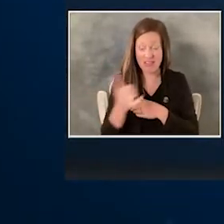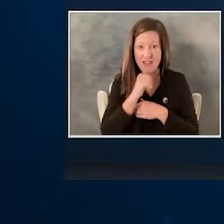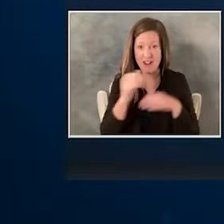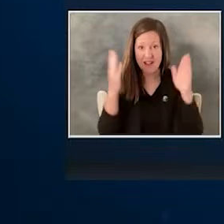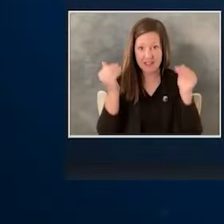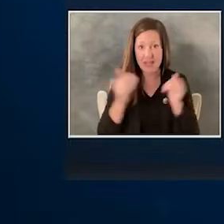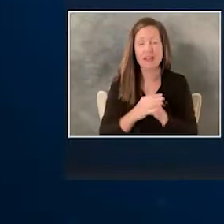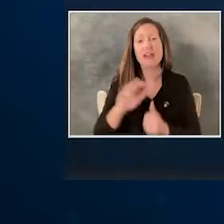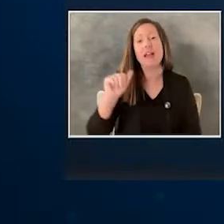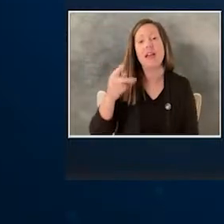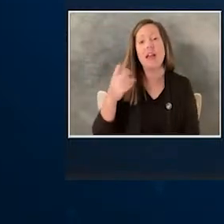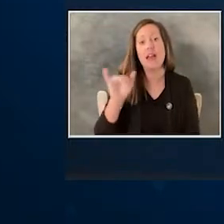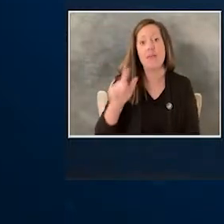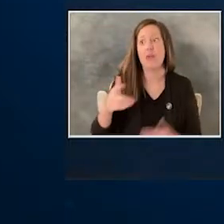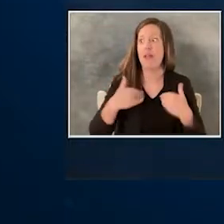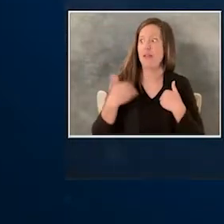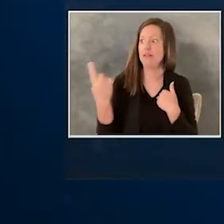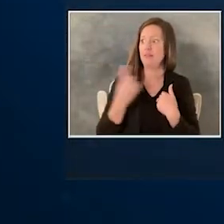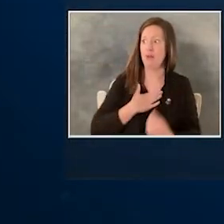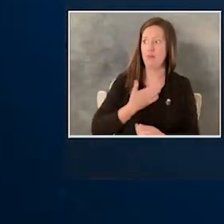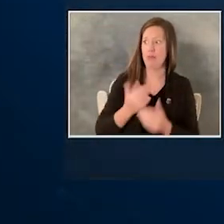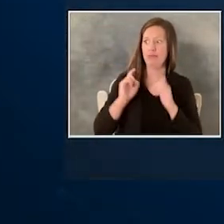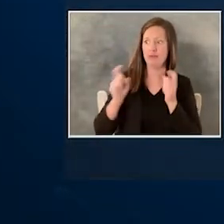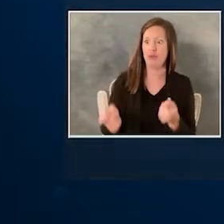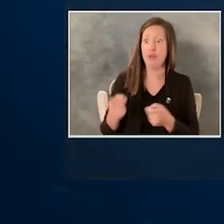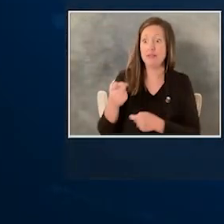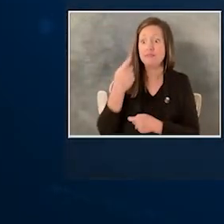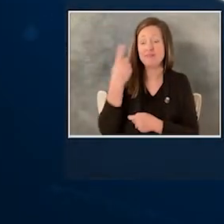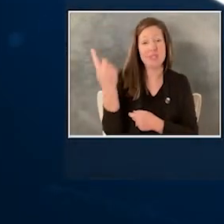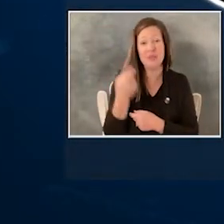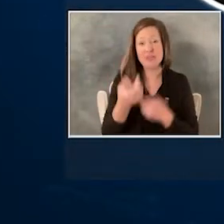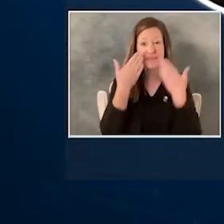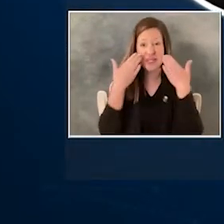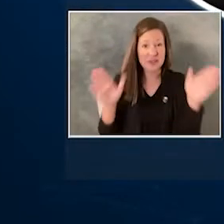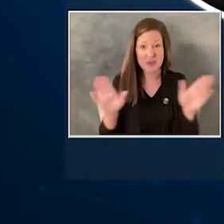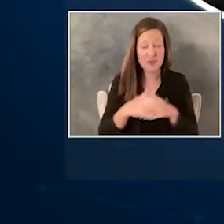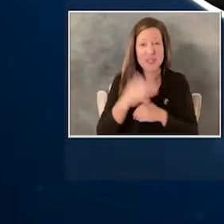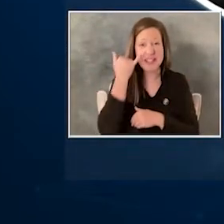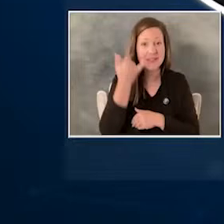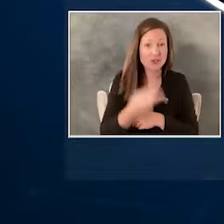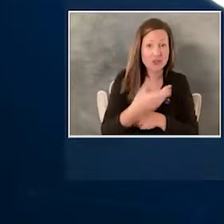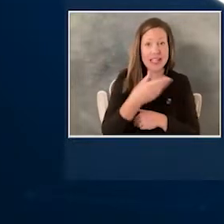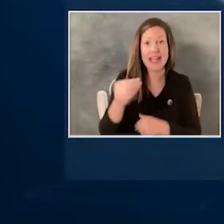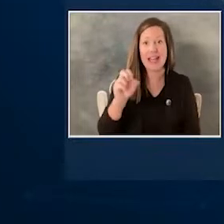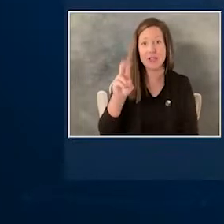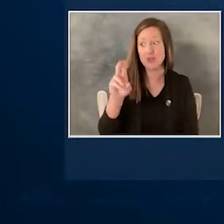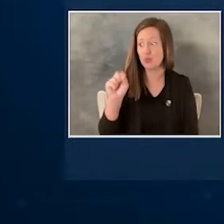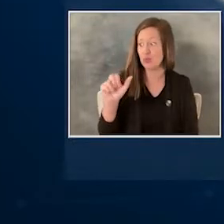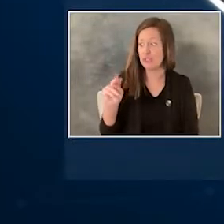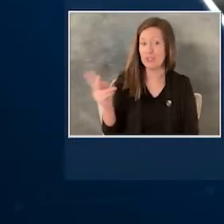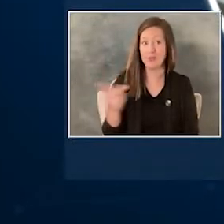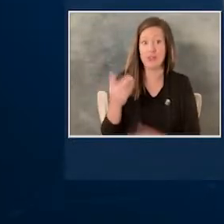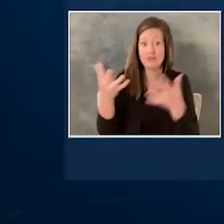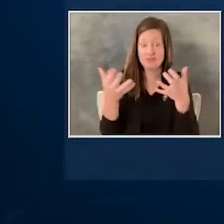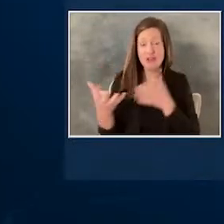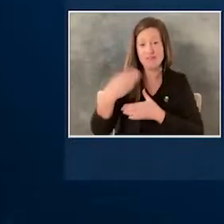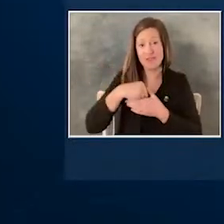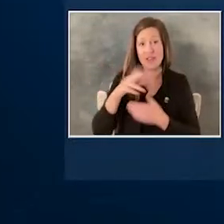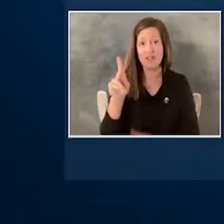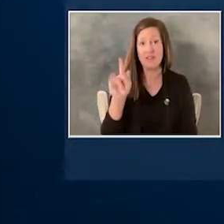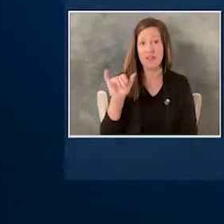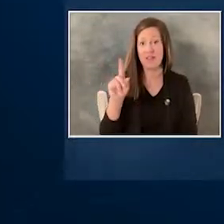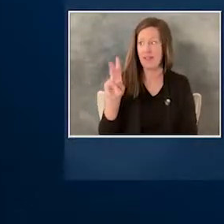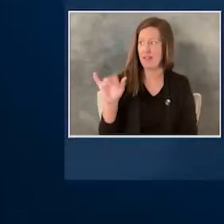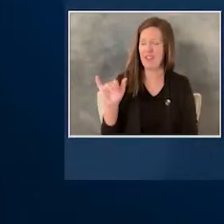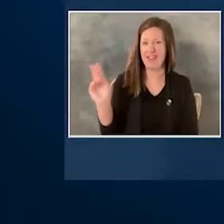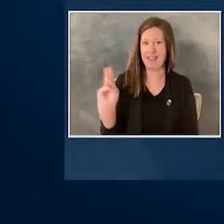April had a donor, a complete stranger, if she and Susan wanted to be part of a kidney chain. Susan said,